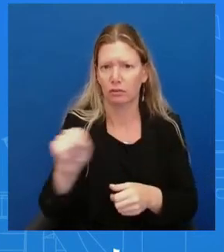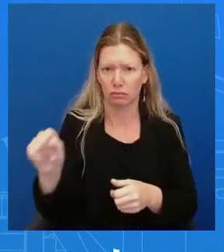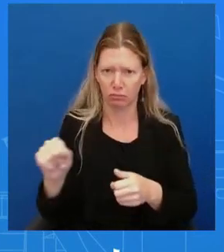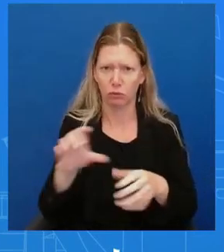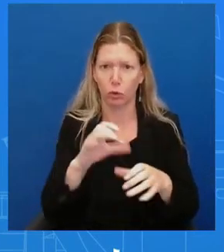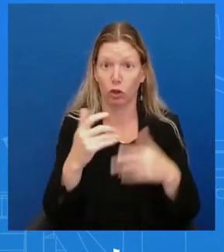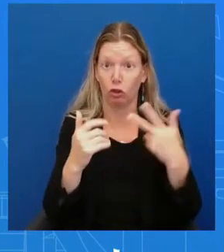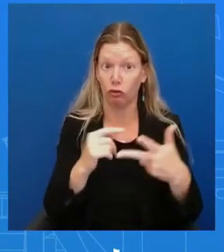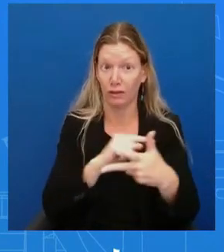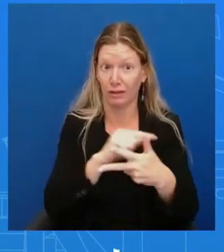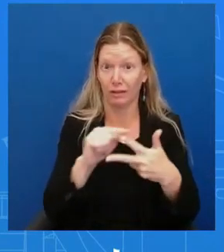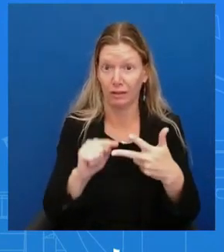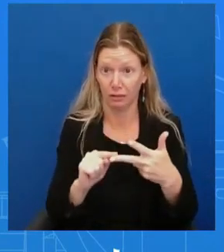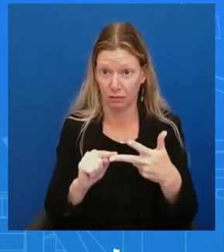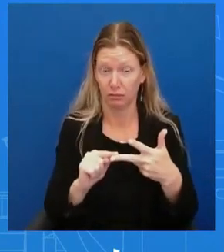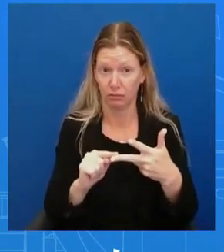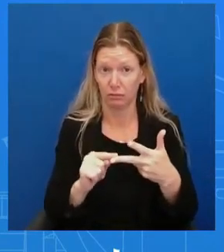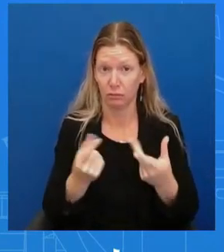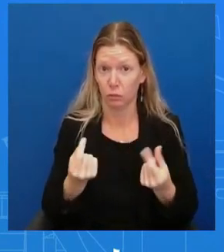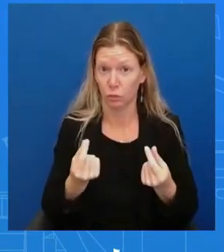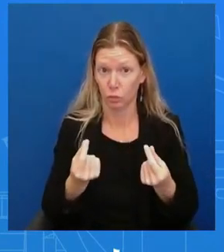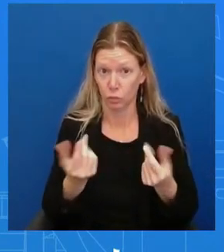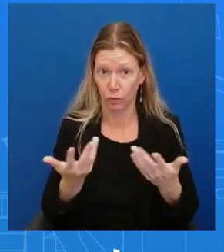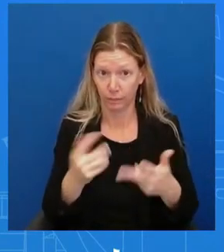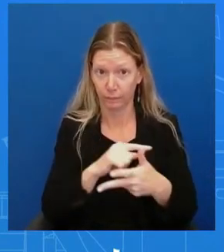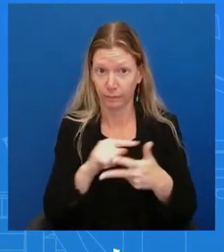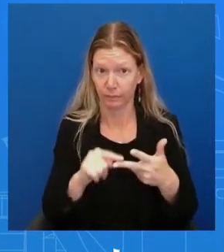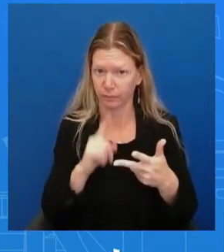this is important. We see this as